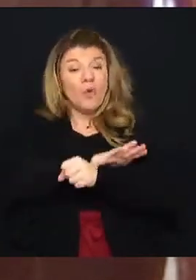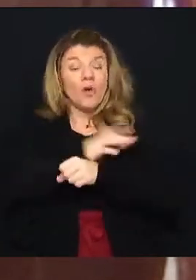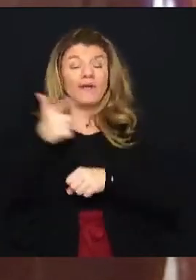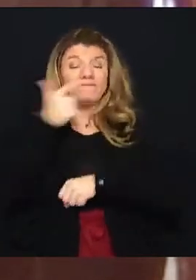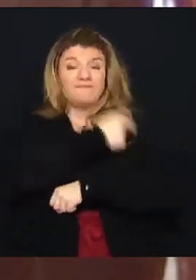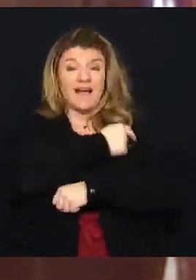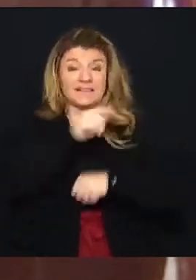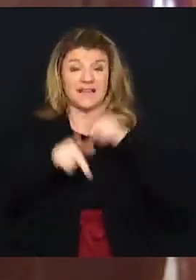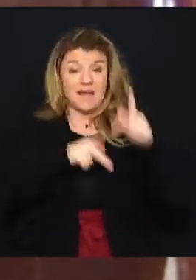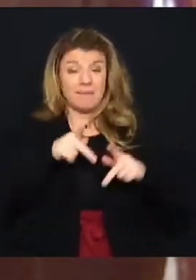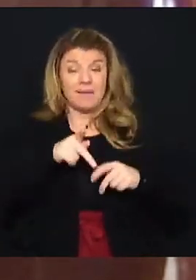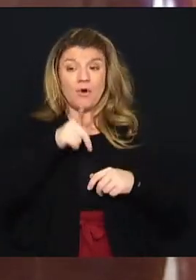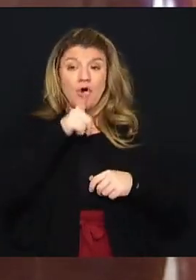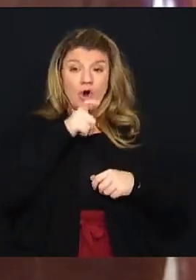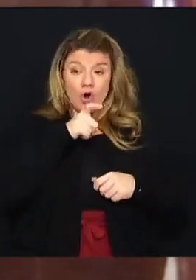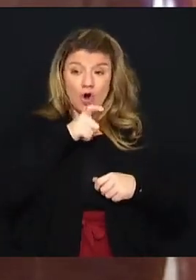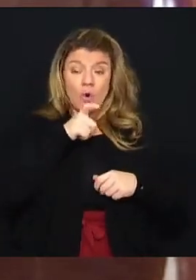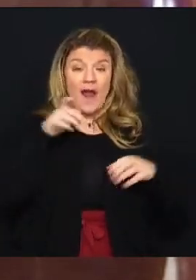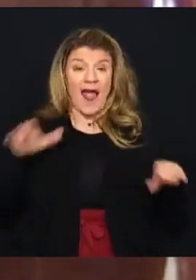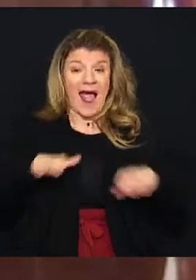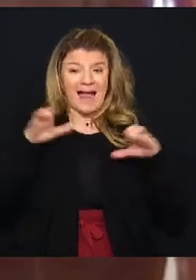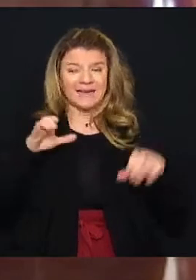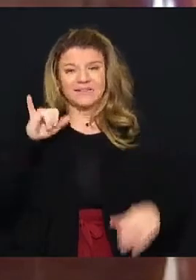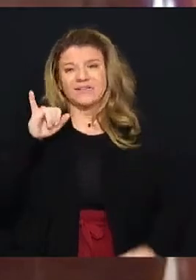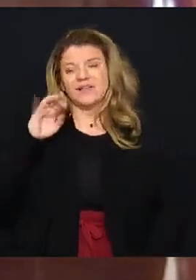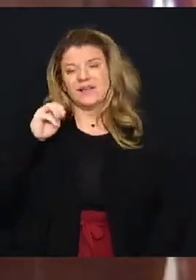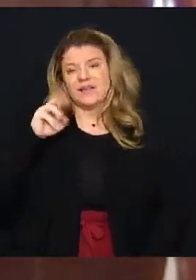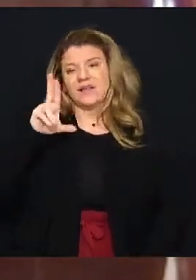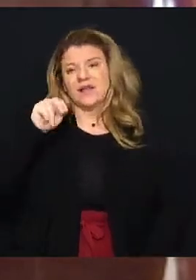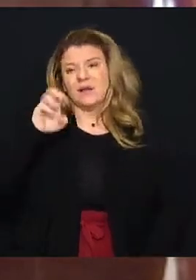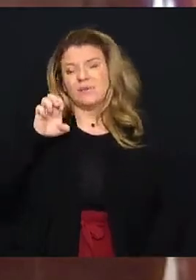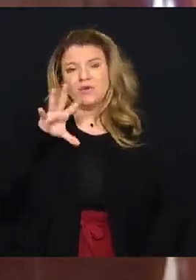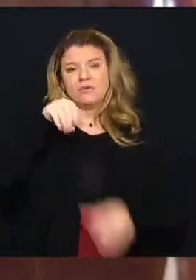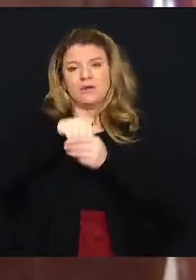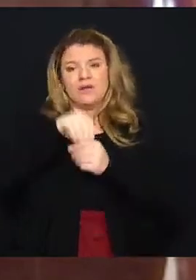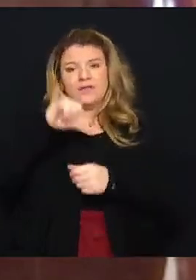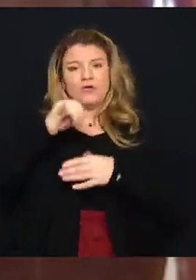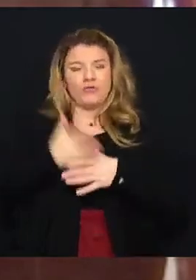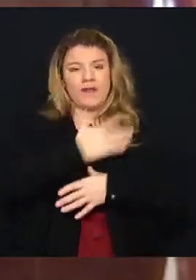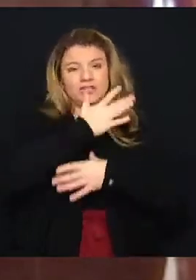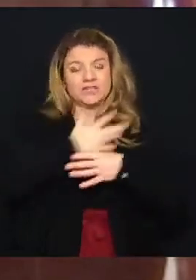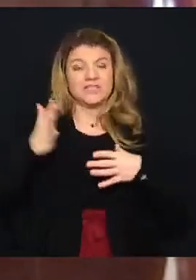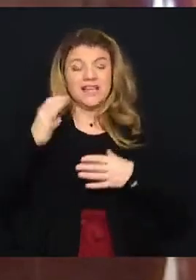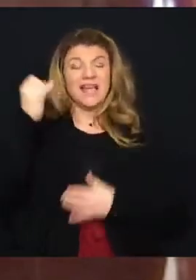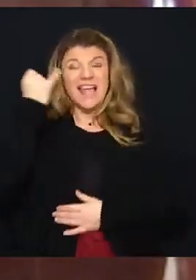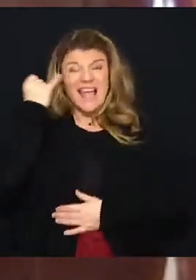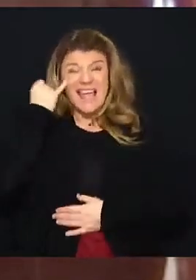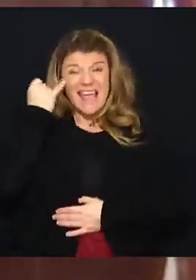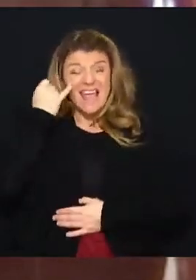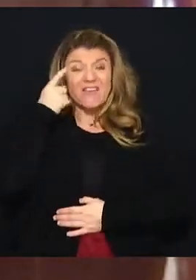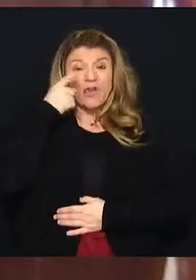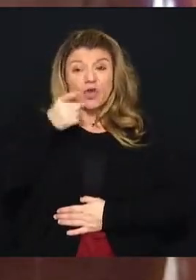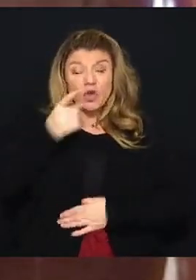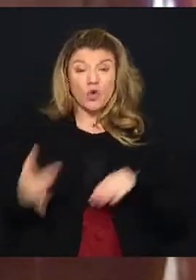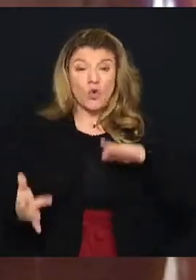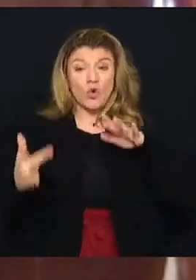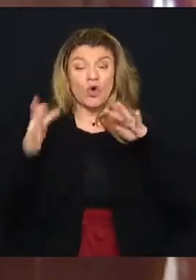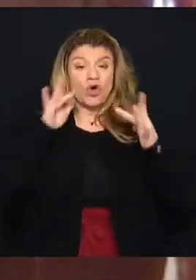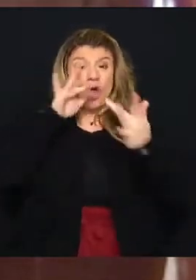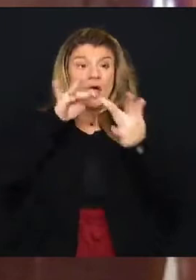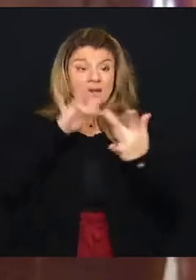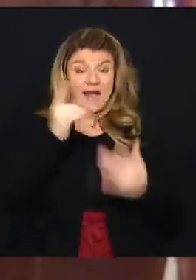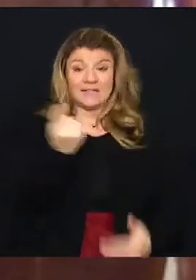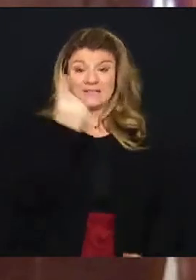are actively immune within those ranges that I mentioned. If you contact somebody